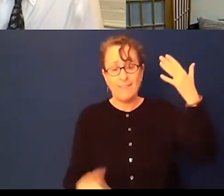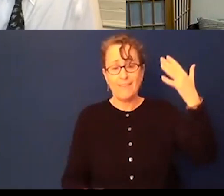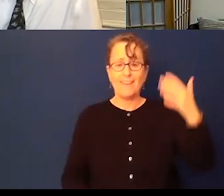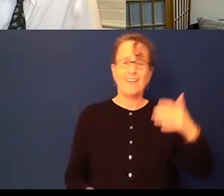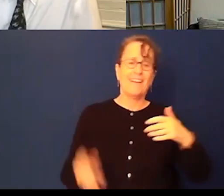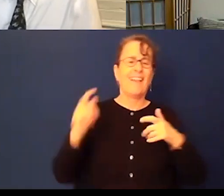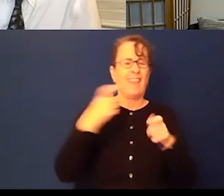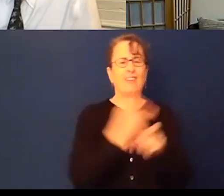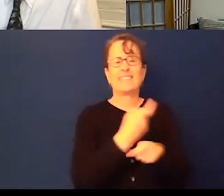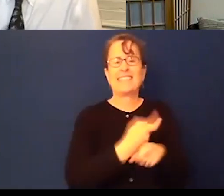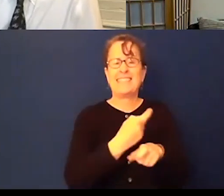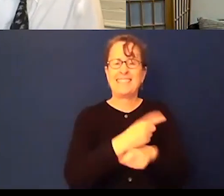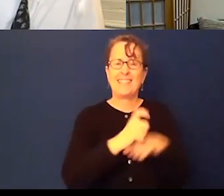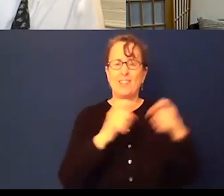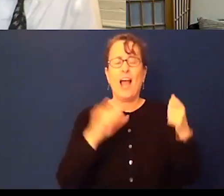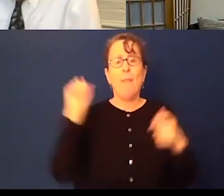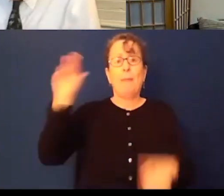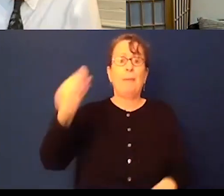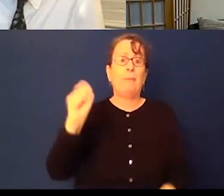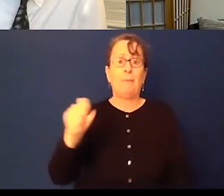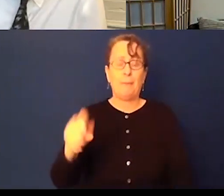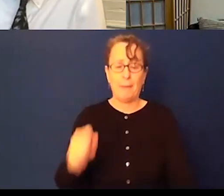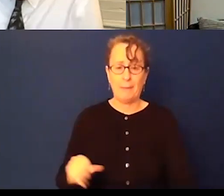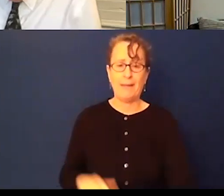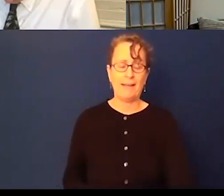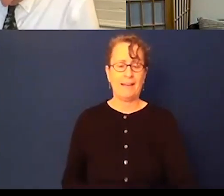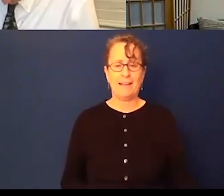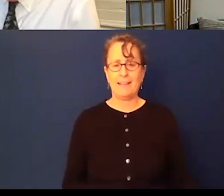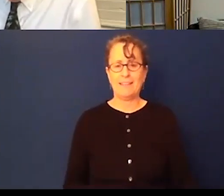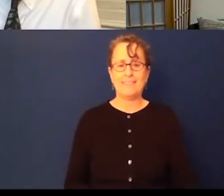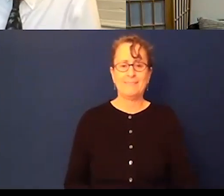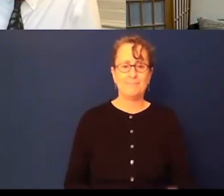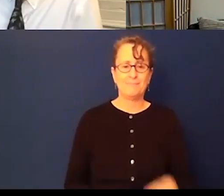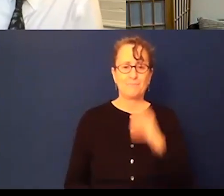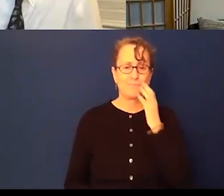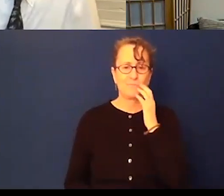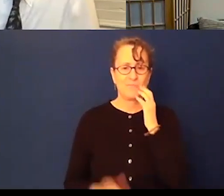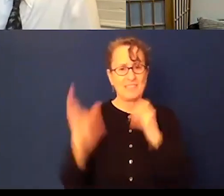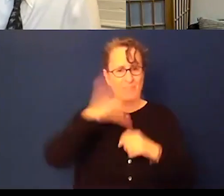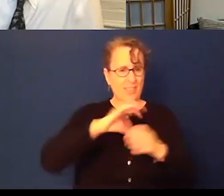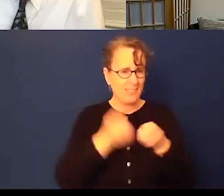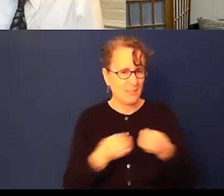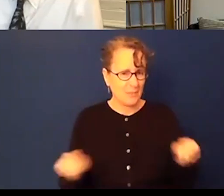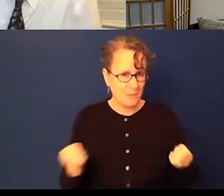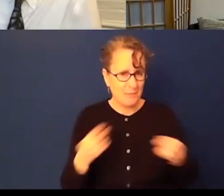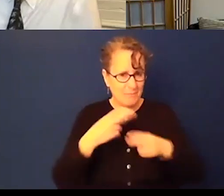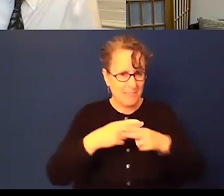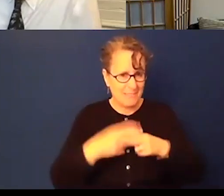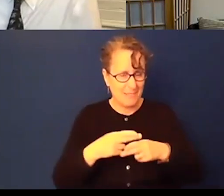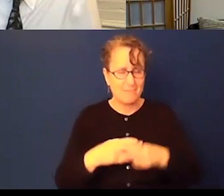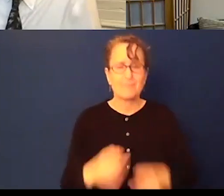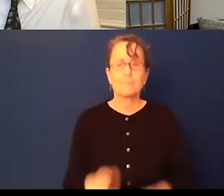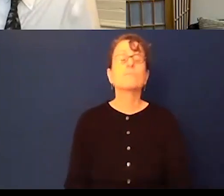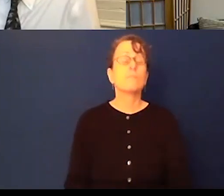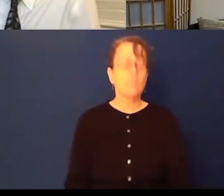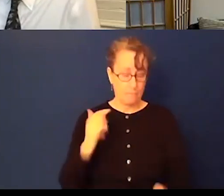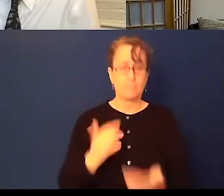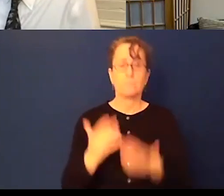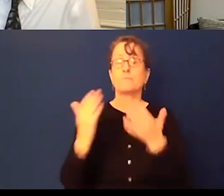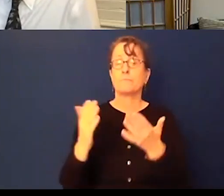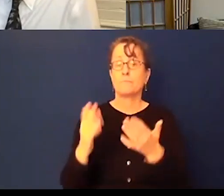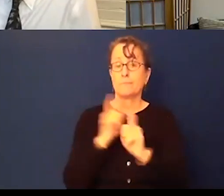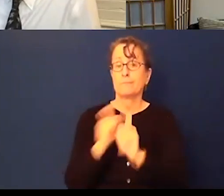amazing. Thank you, Jessica. That's wonderful. All right. Jessica has moved to award a bid to